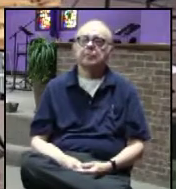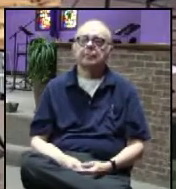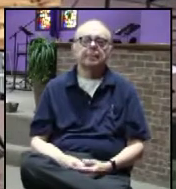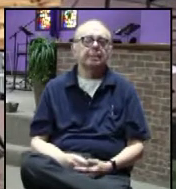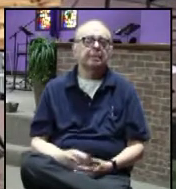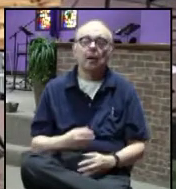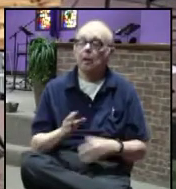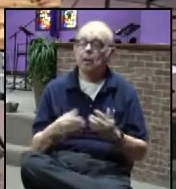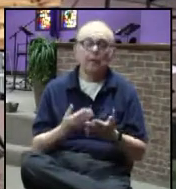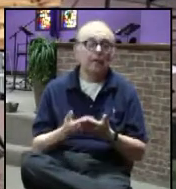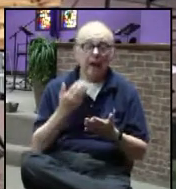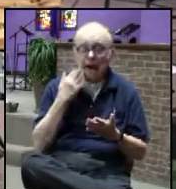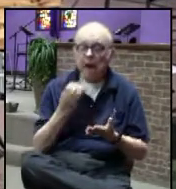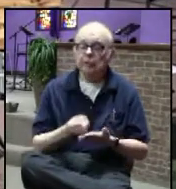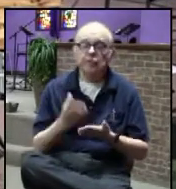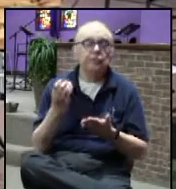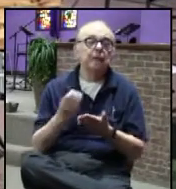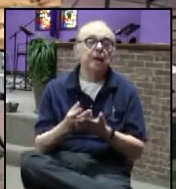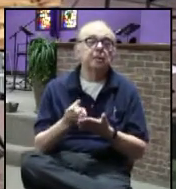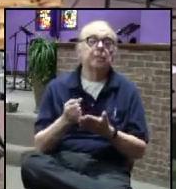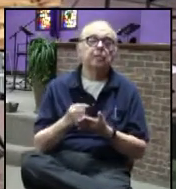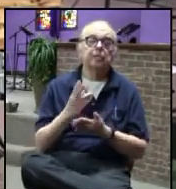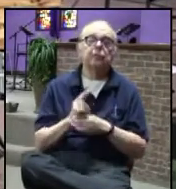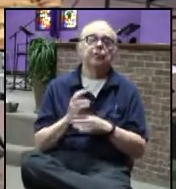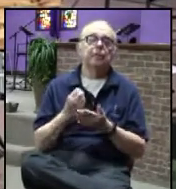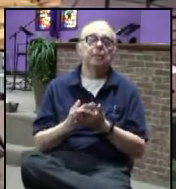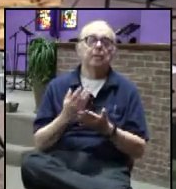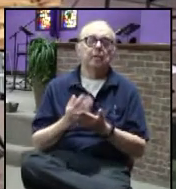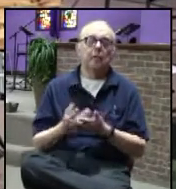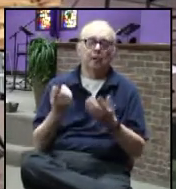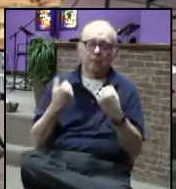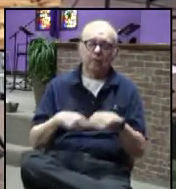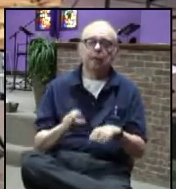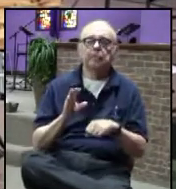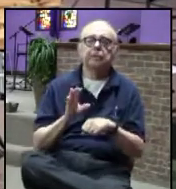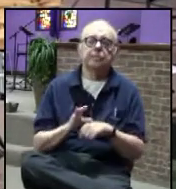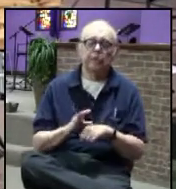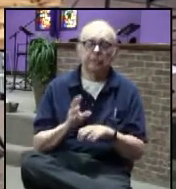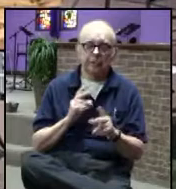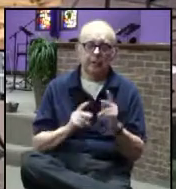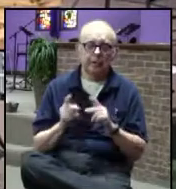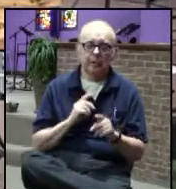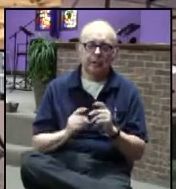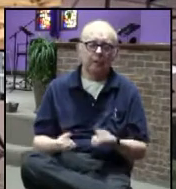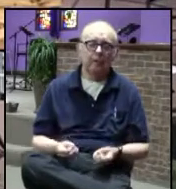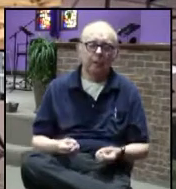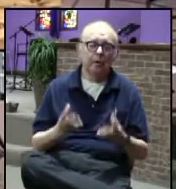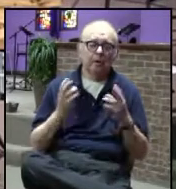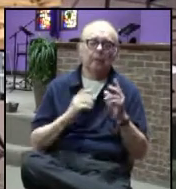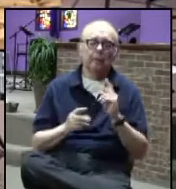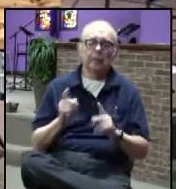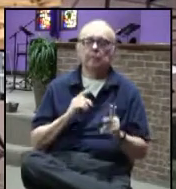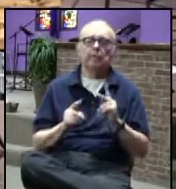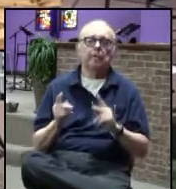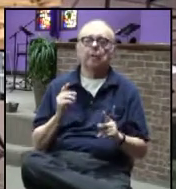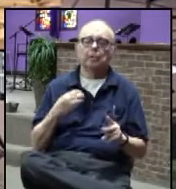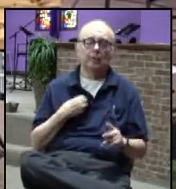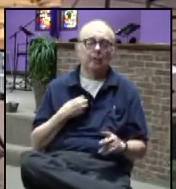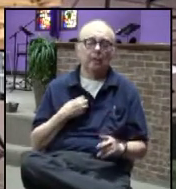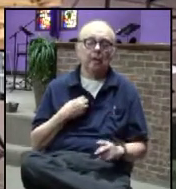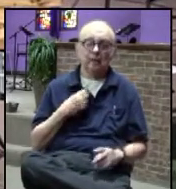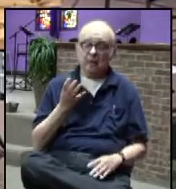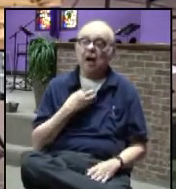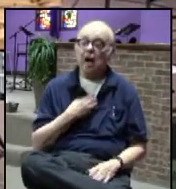That's all they knew, is how to spend. And so when they came into the church, there were multitudes of them that were